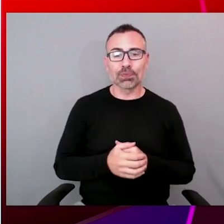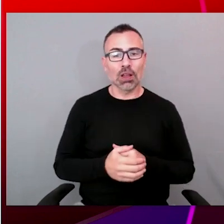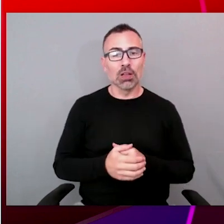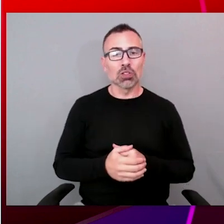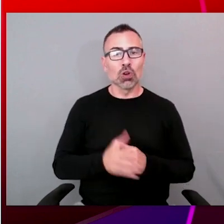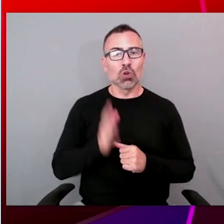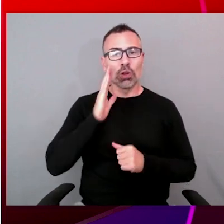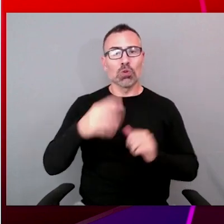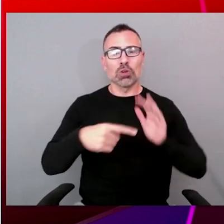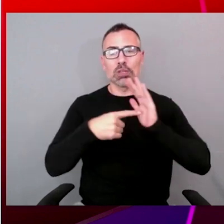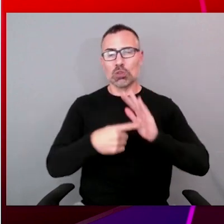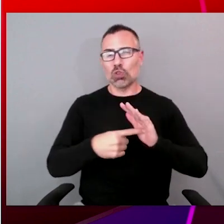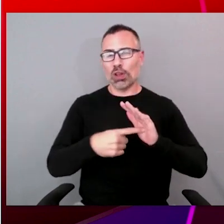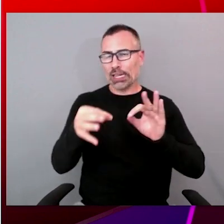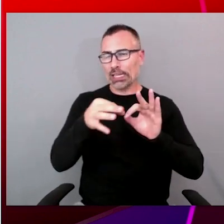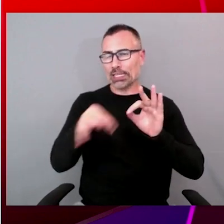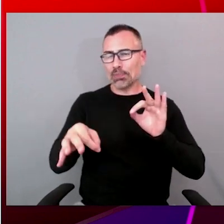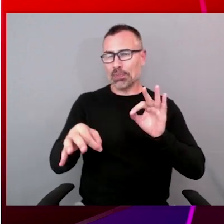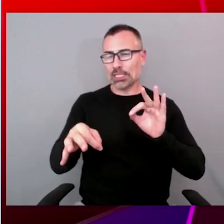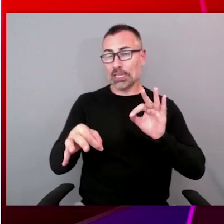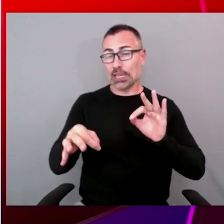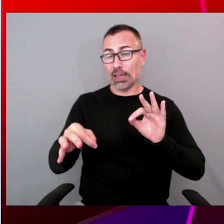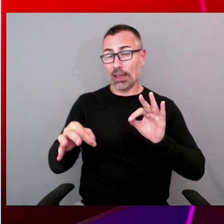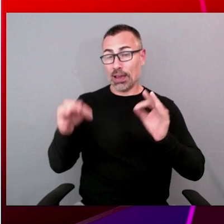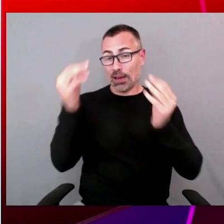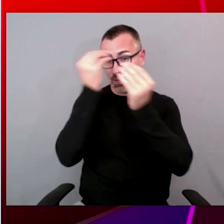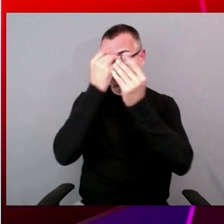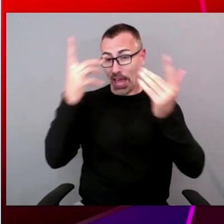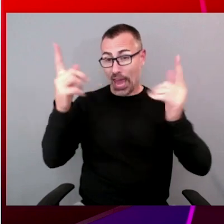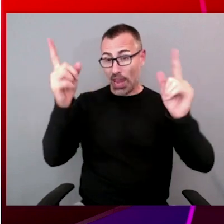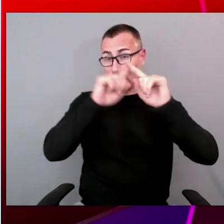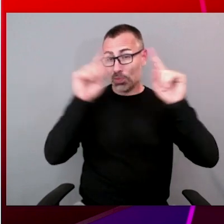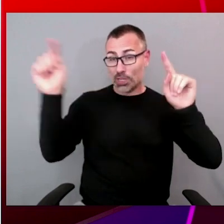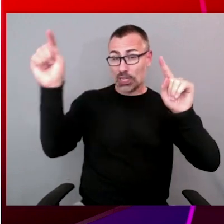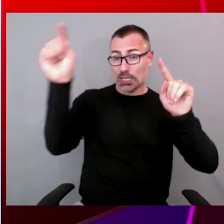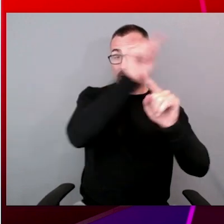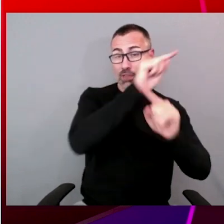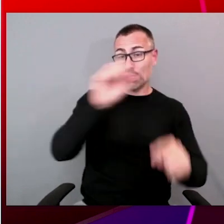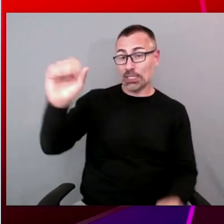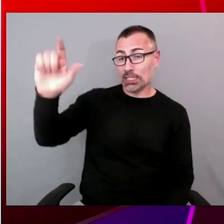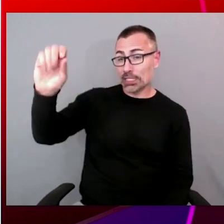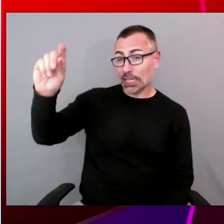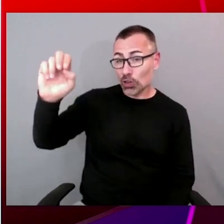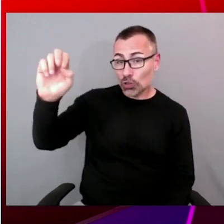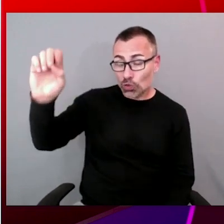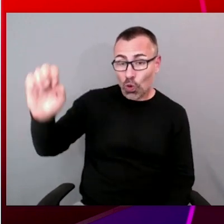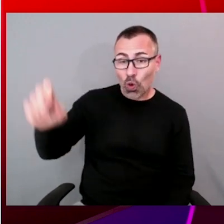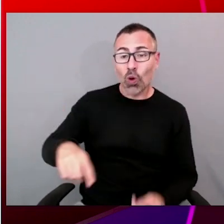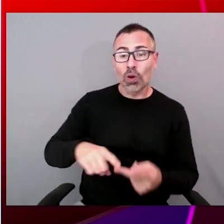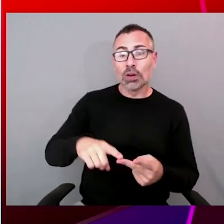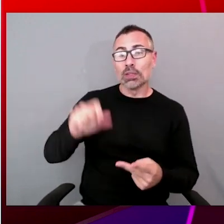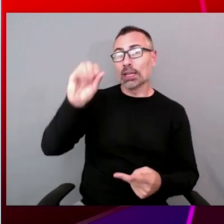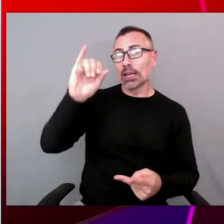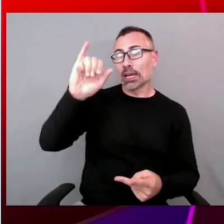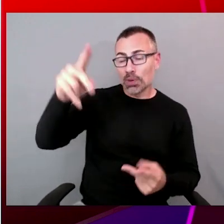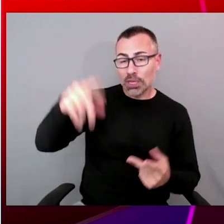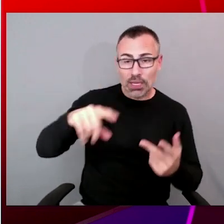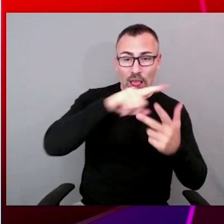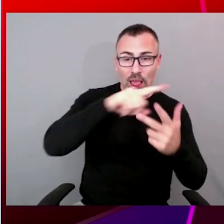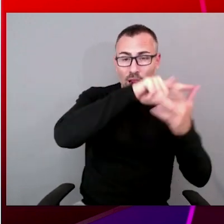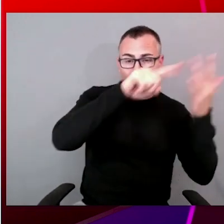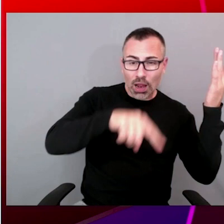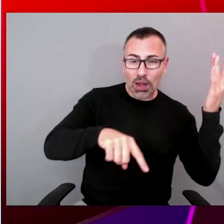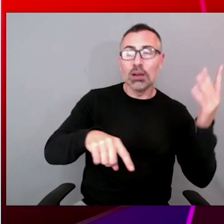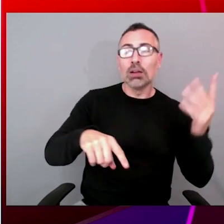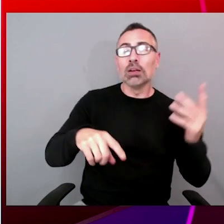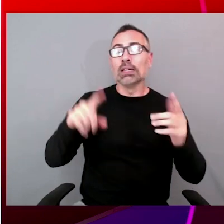is the simplicity of taking data from different sources like Salesforce, SAP, through several mouse clicks, we'll demonstrate how